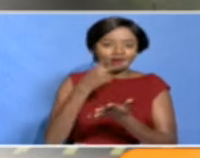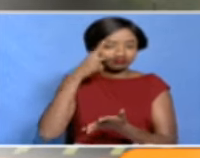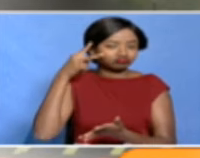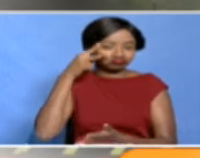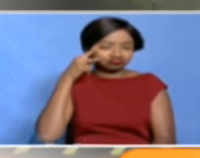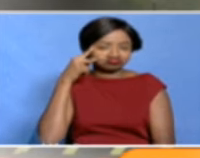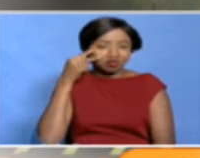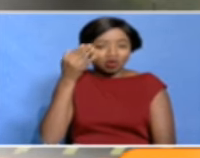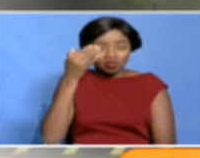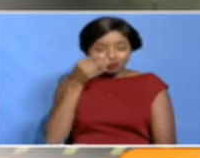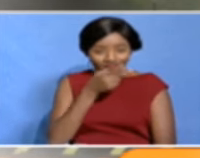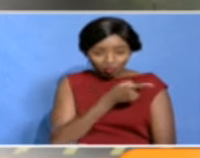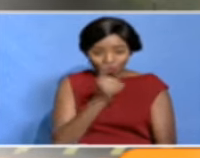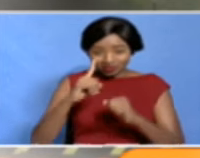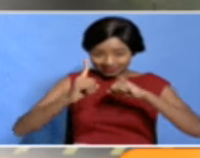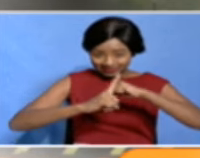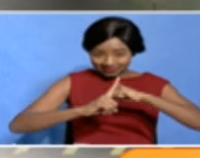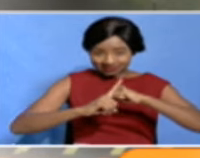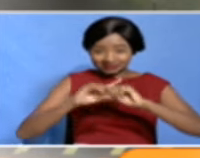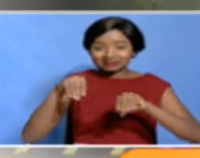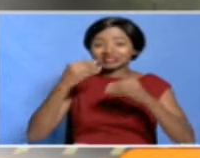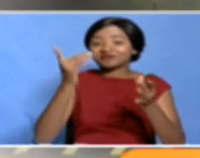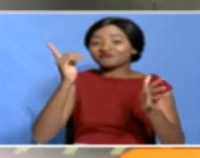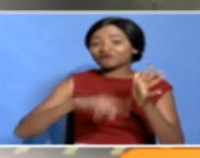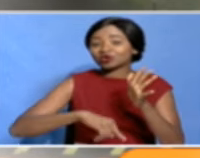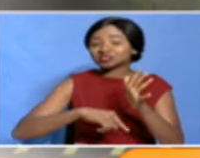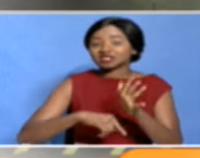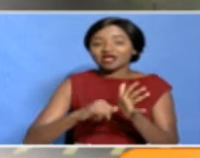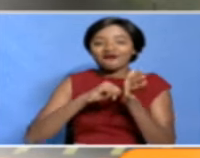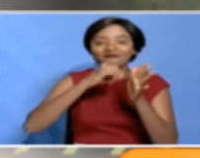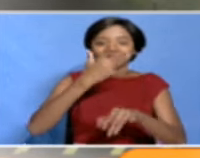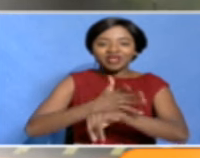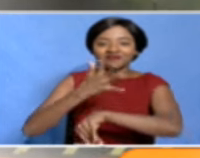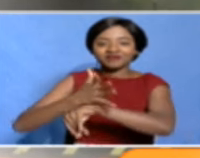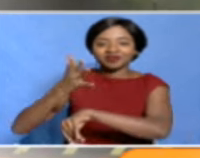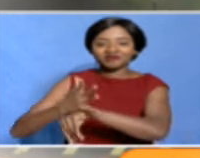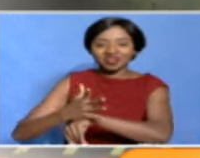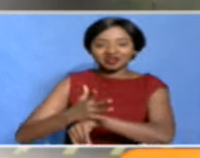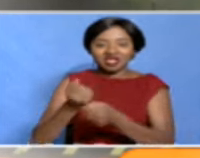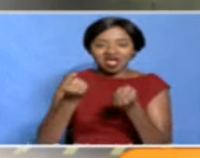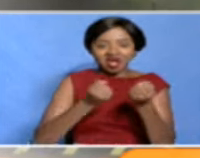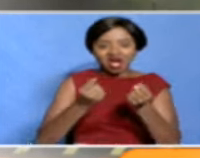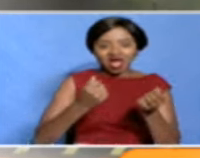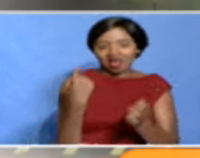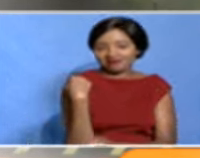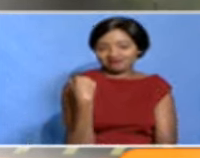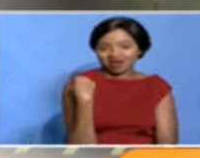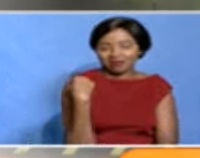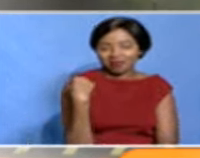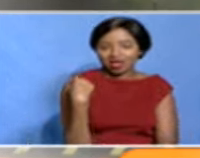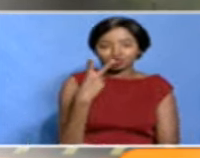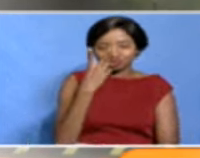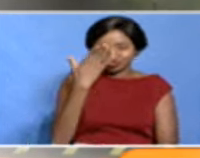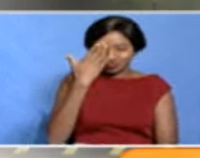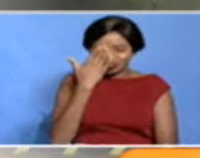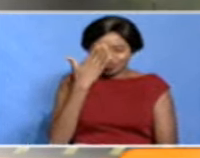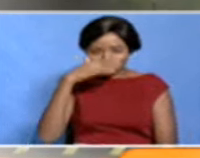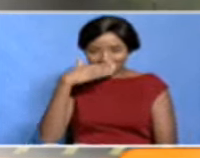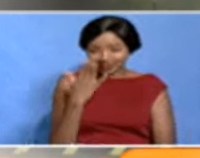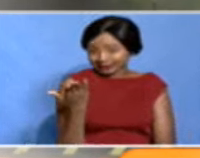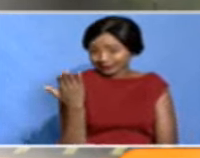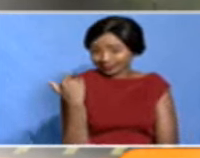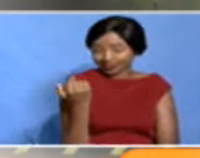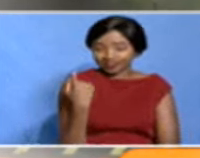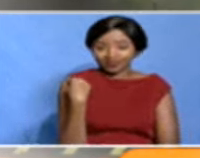they aided the attackers by issuing fake number plates. And 2 days ago, a Nyeri court released three